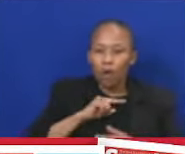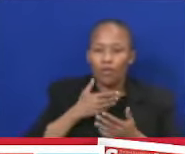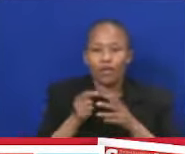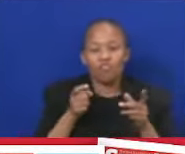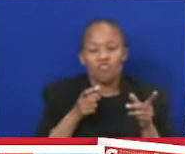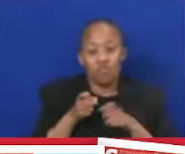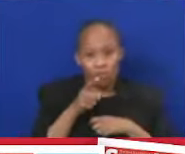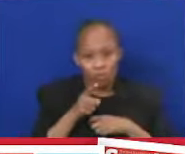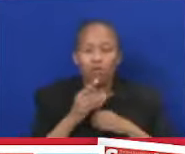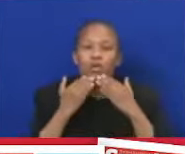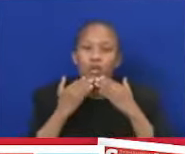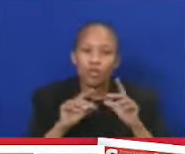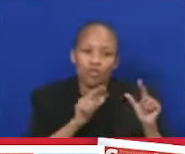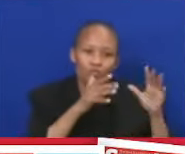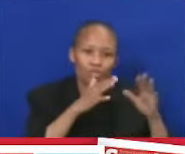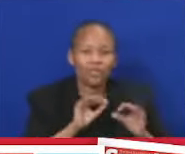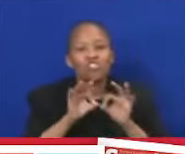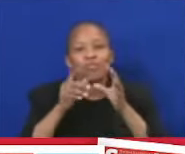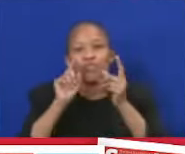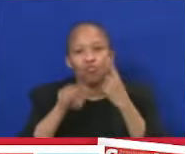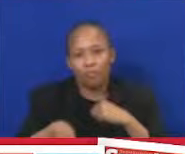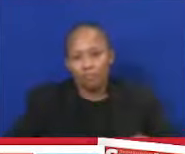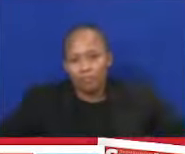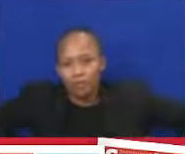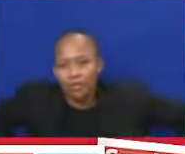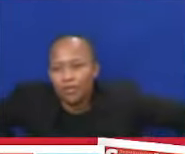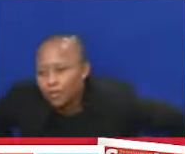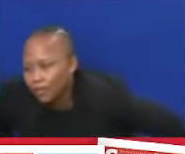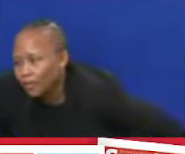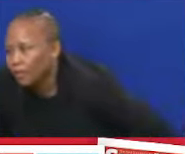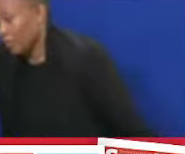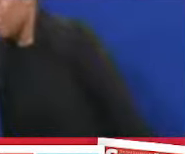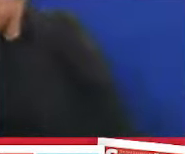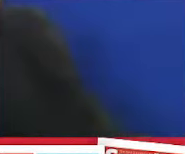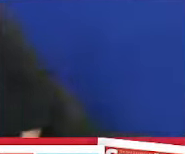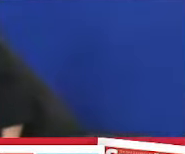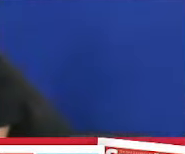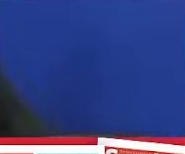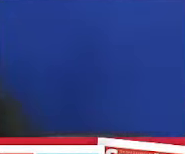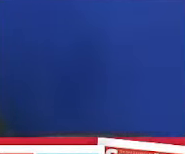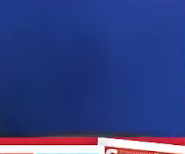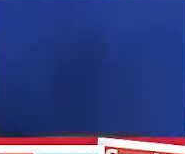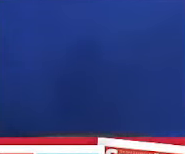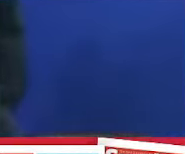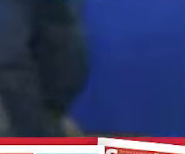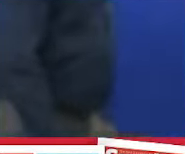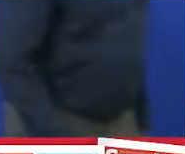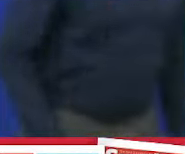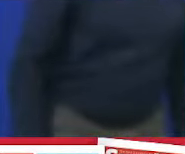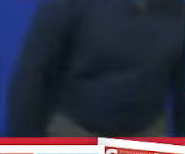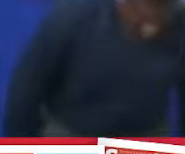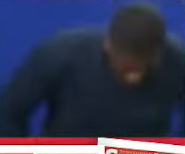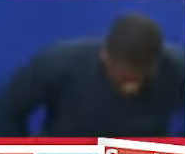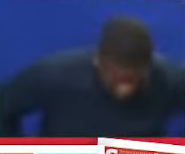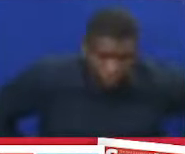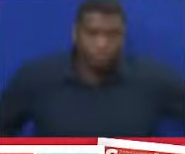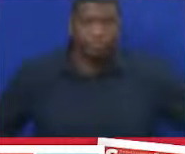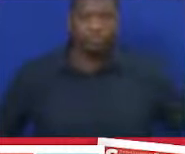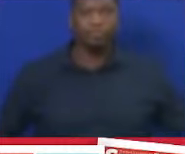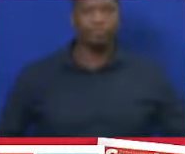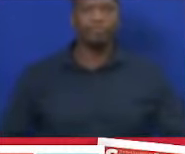Thank you. And therefore, witness C, the manner in which the 4 firearms were propped